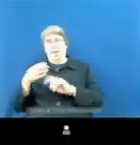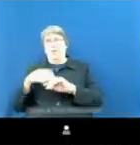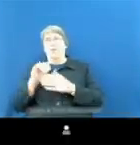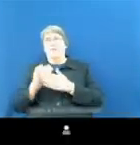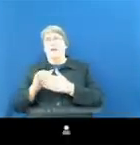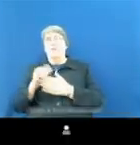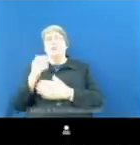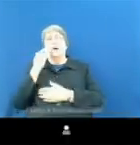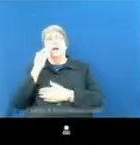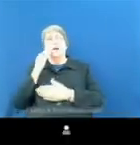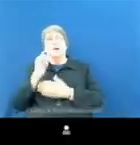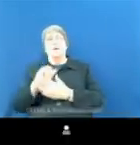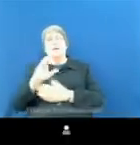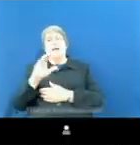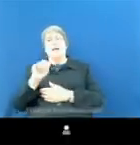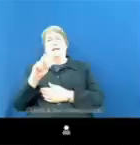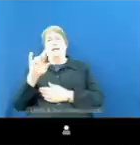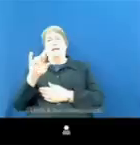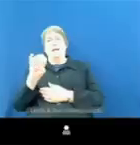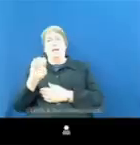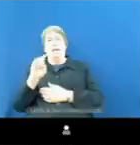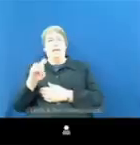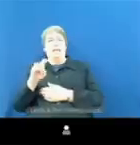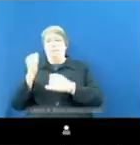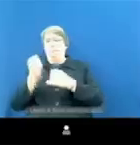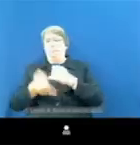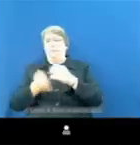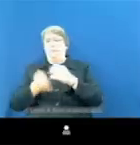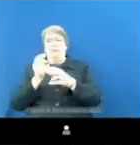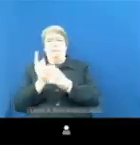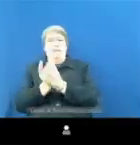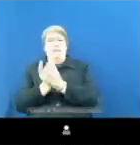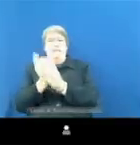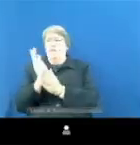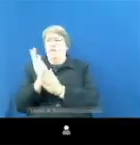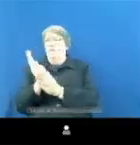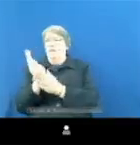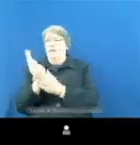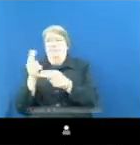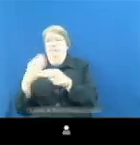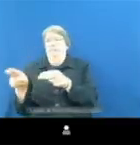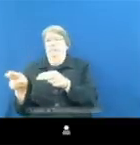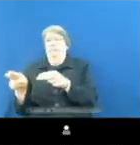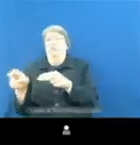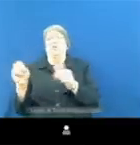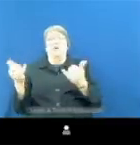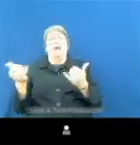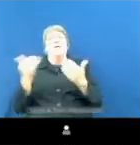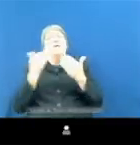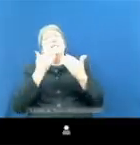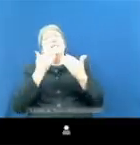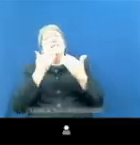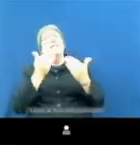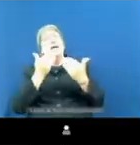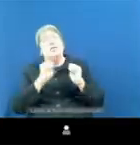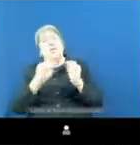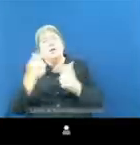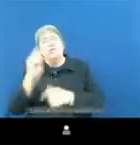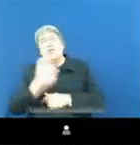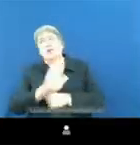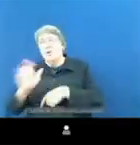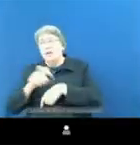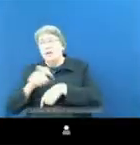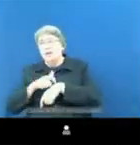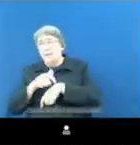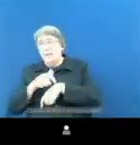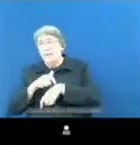Carrie needed to jump in here for these last 4 minutes. So I'm going to thank you all very much for your time.